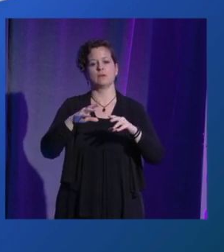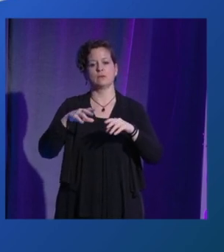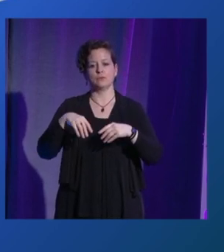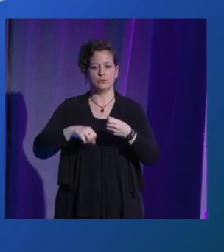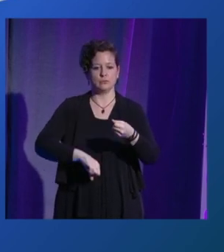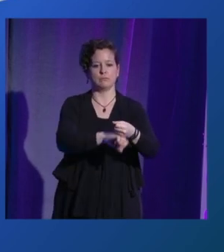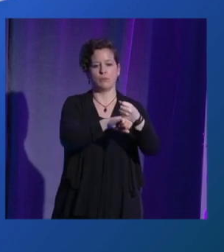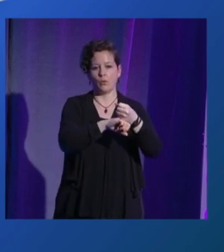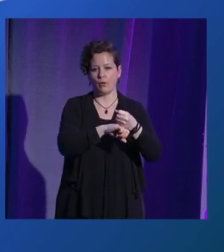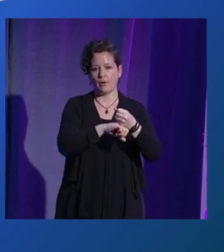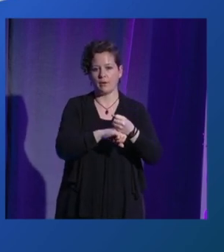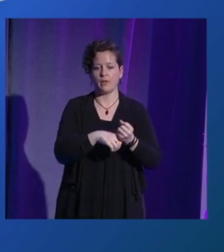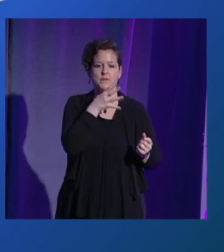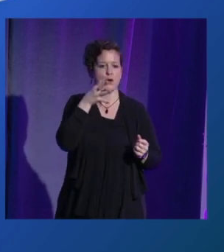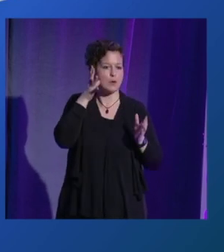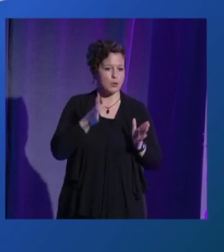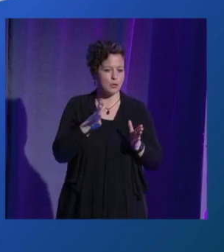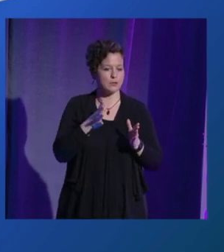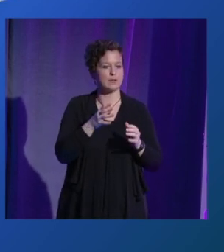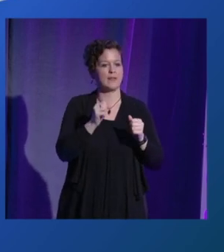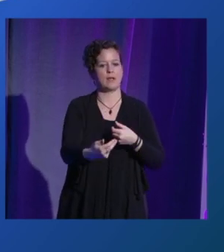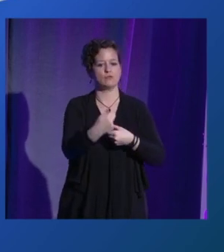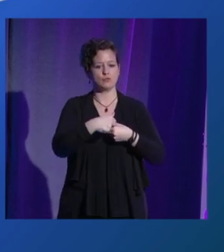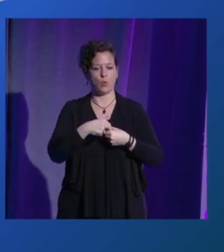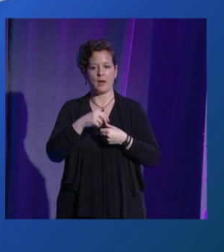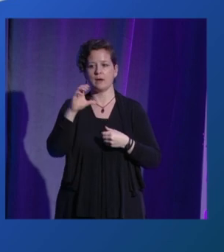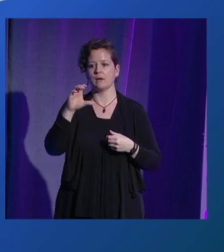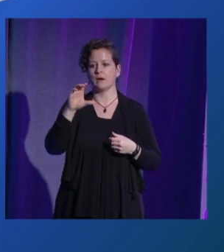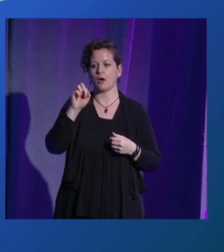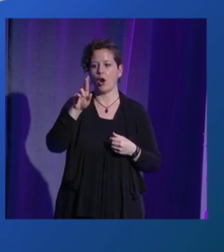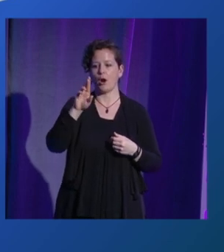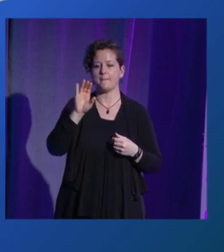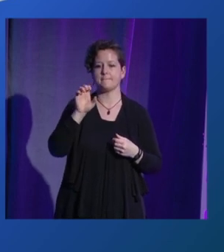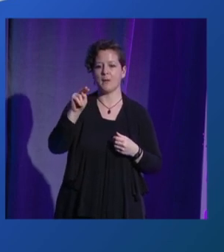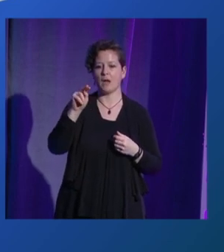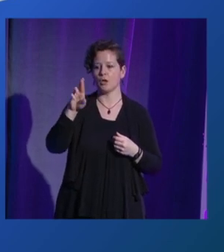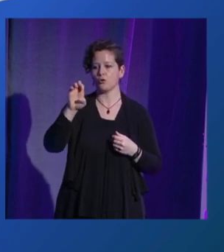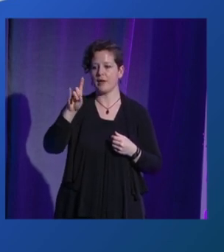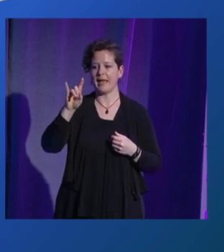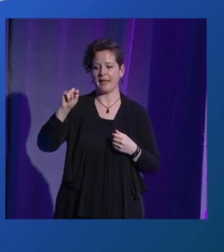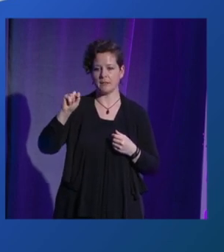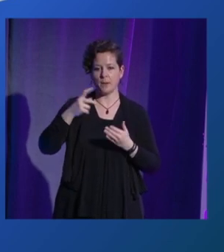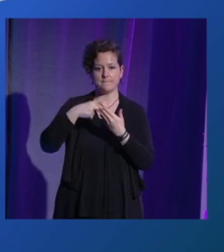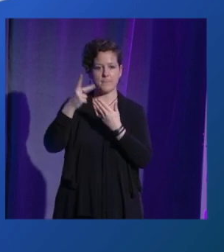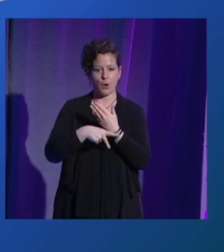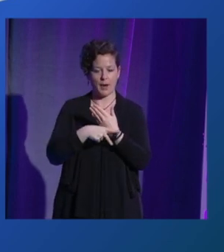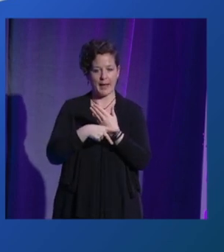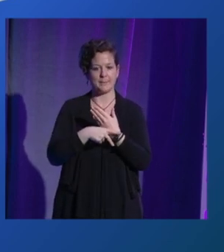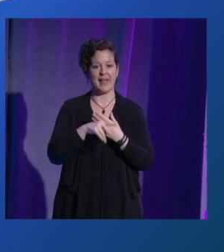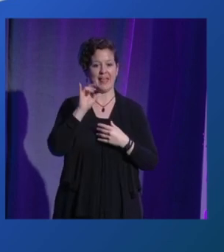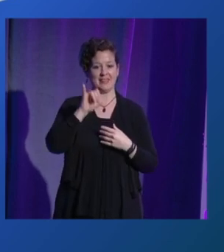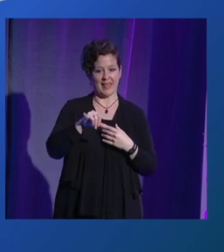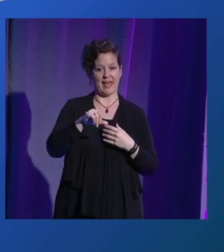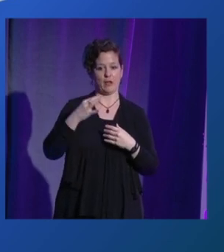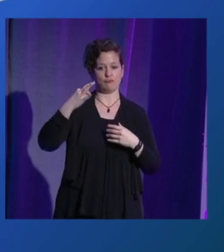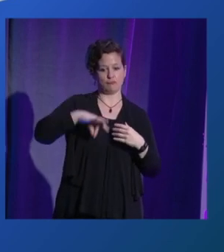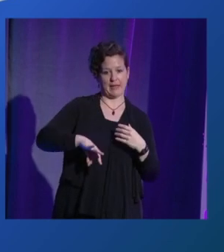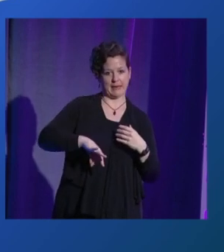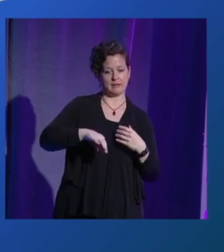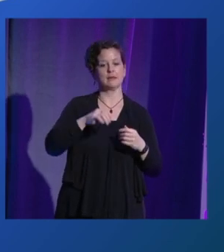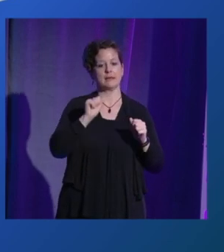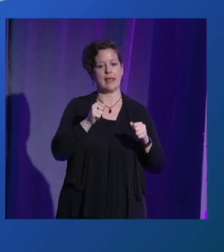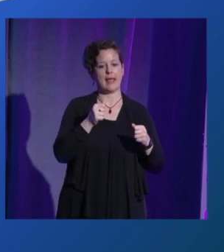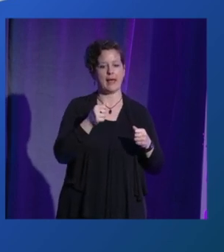these carbon credit programs so that they can then sell those credits to companies like Delta Airlines who are